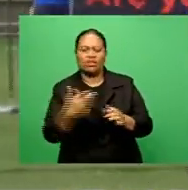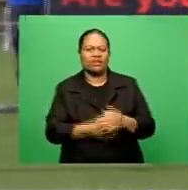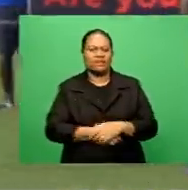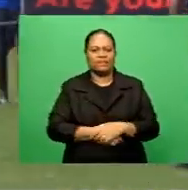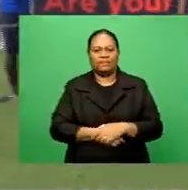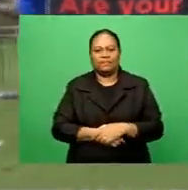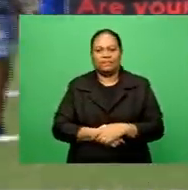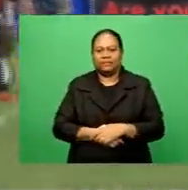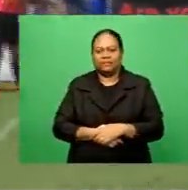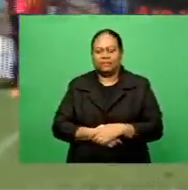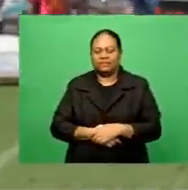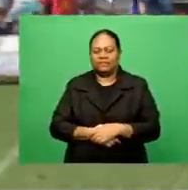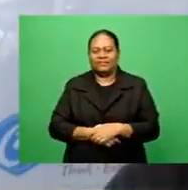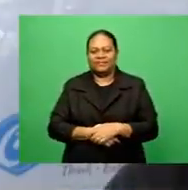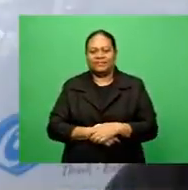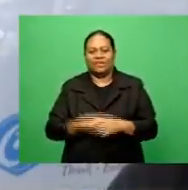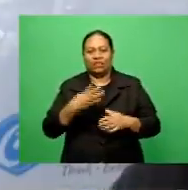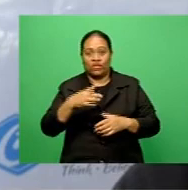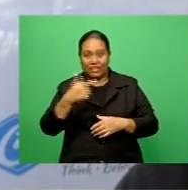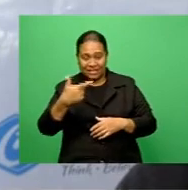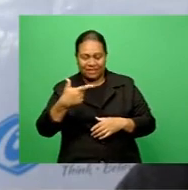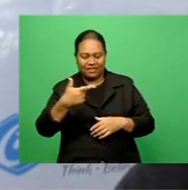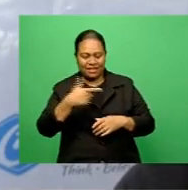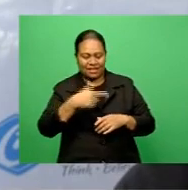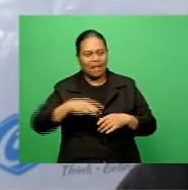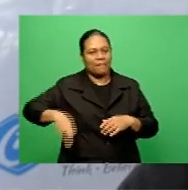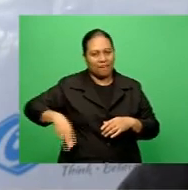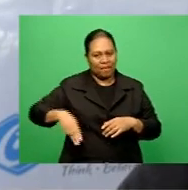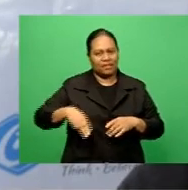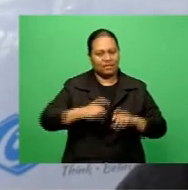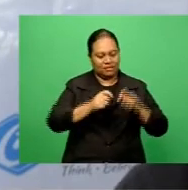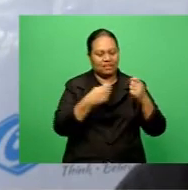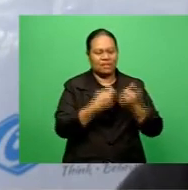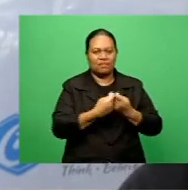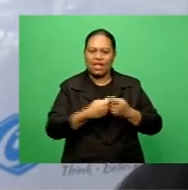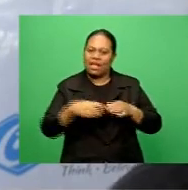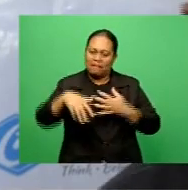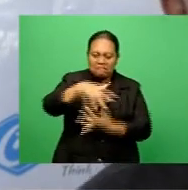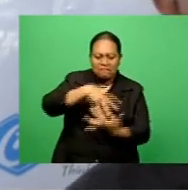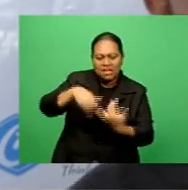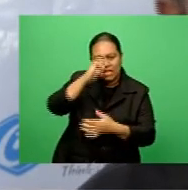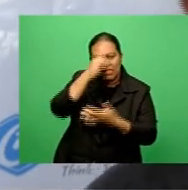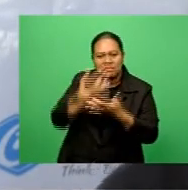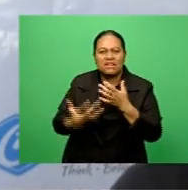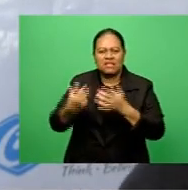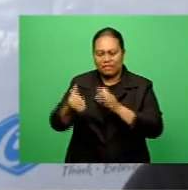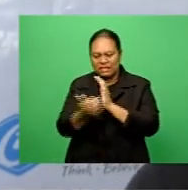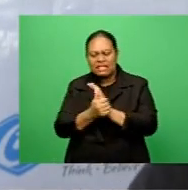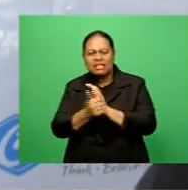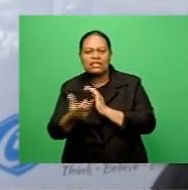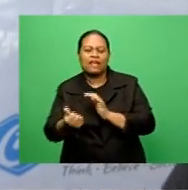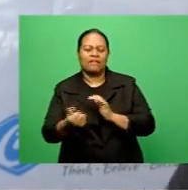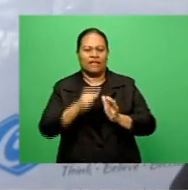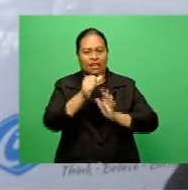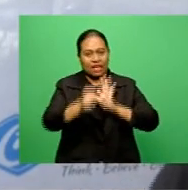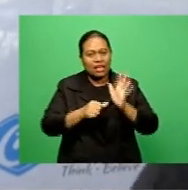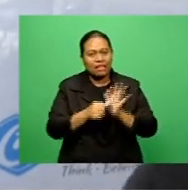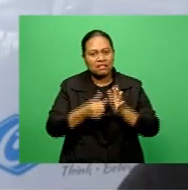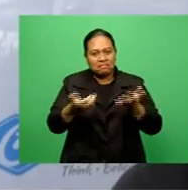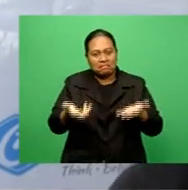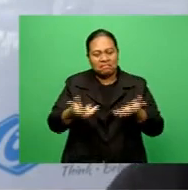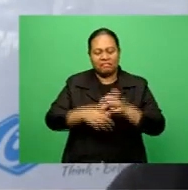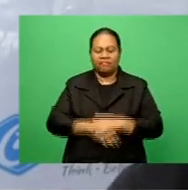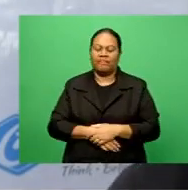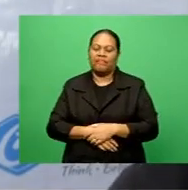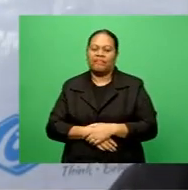Tangituimua. 47-member squad has a good mix of experience, talent, and age. A lot of work will